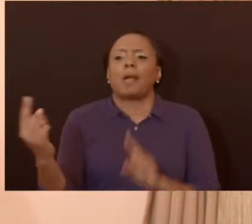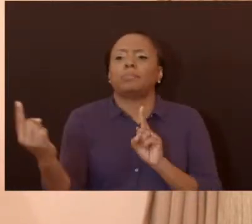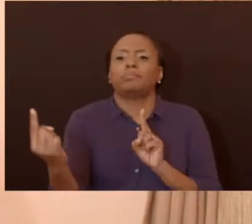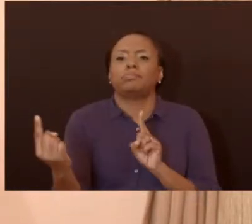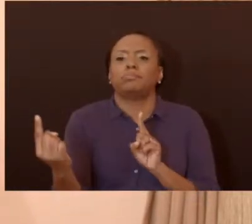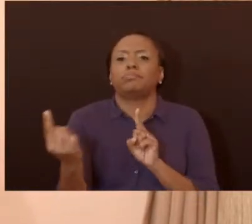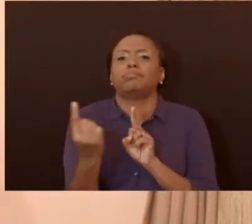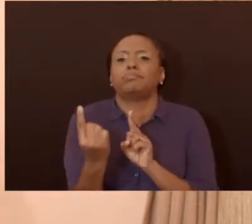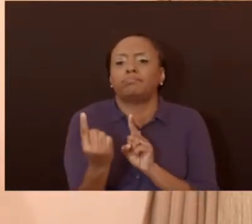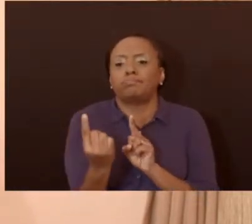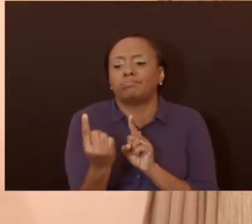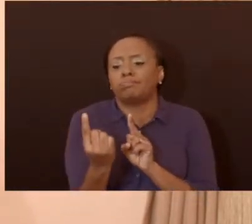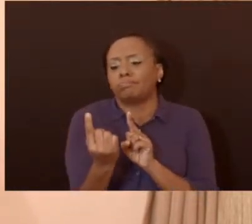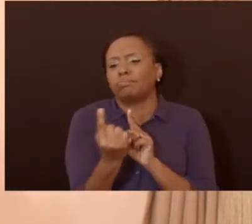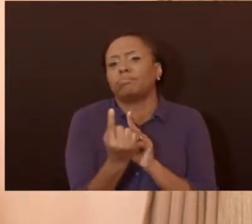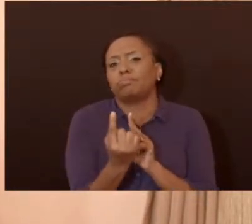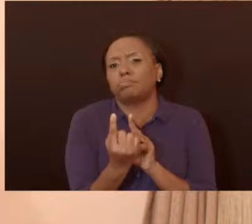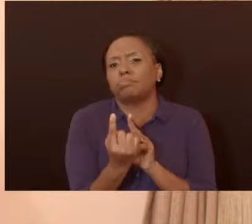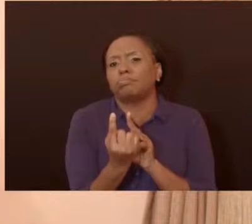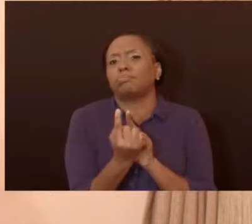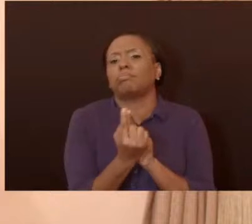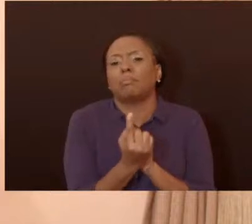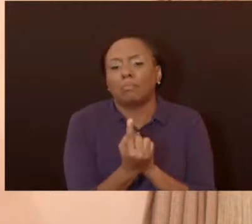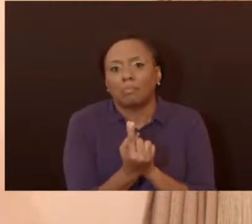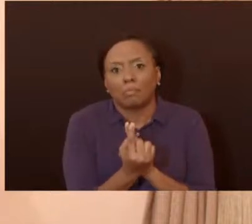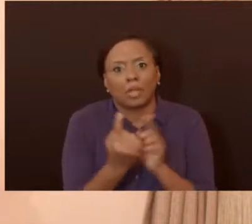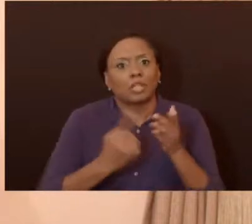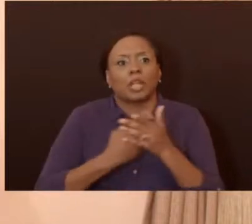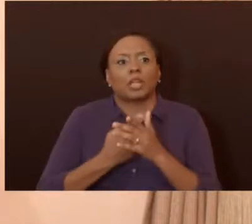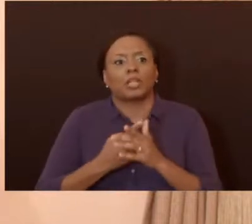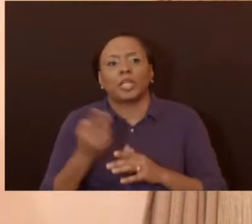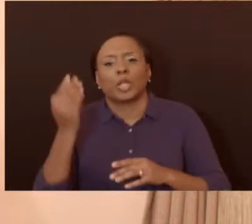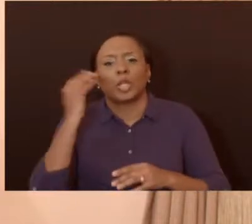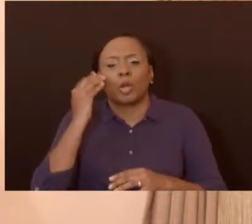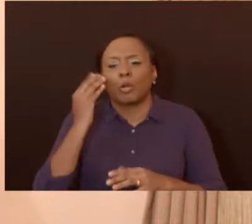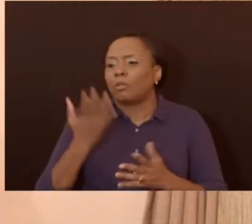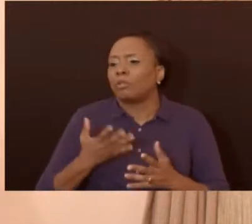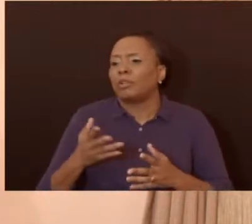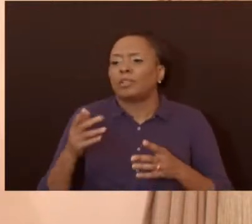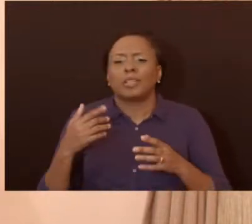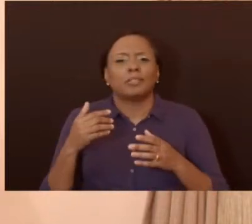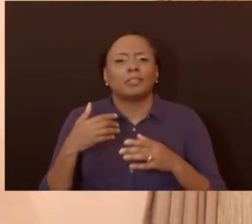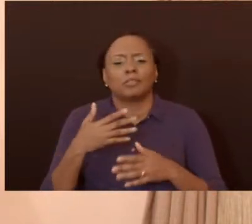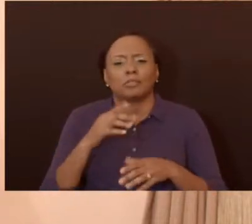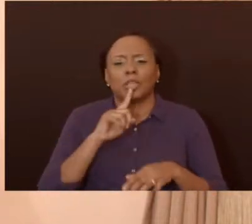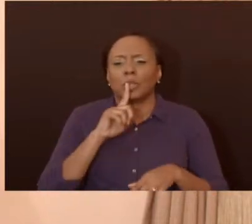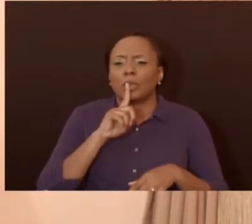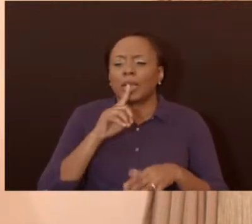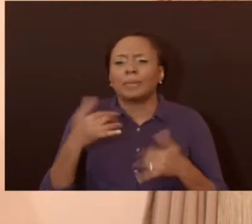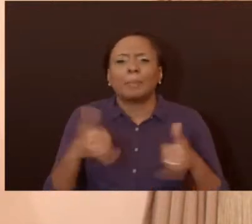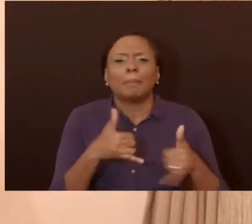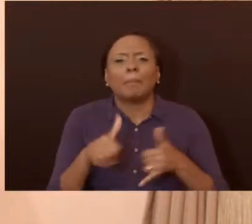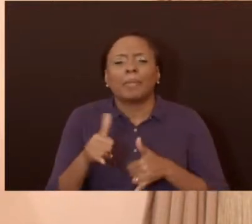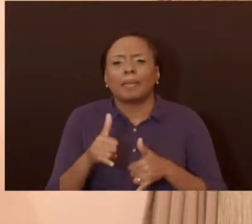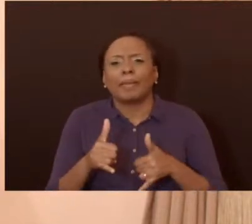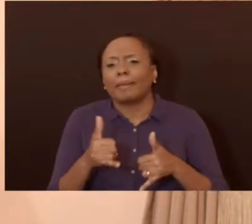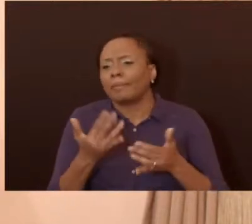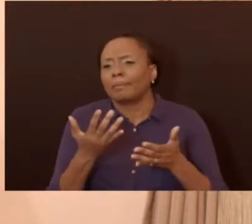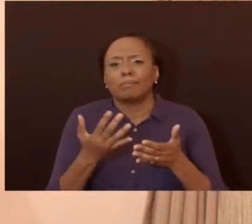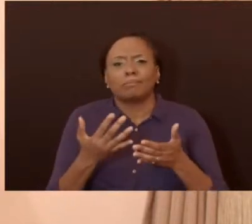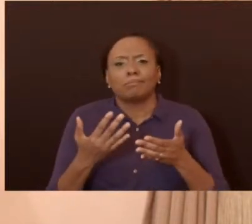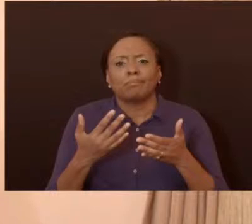an argument, a friendly argument, and the voices rise and they argue and so on. And these conditions predispose